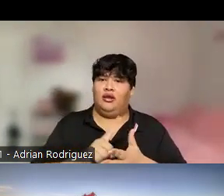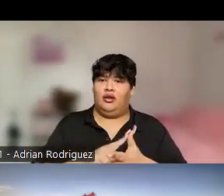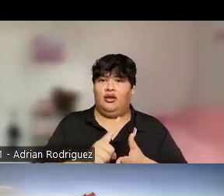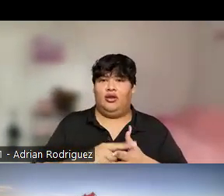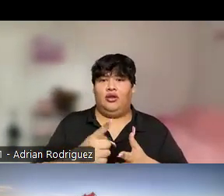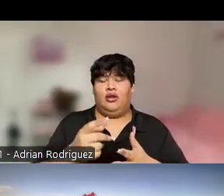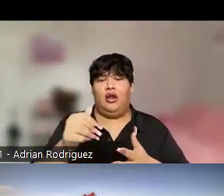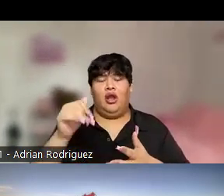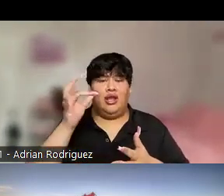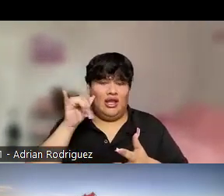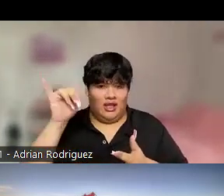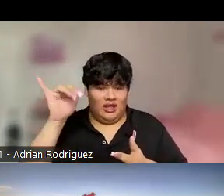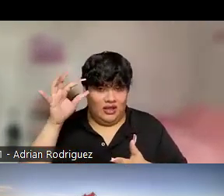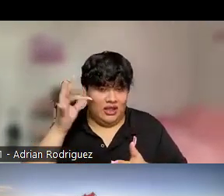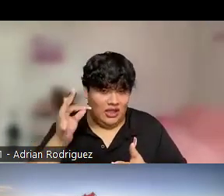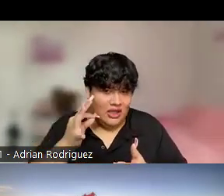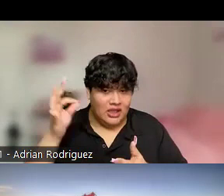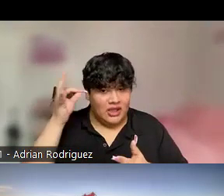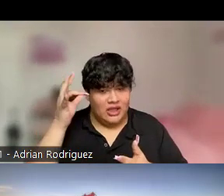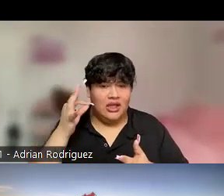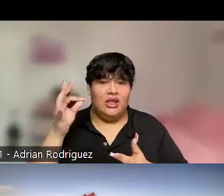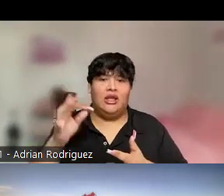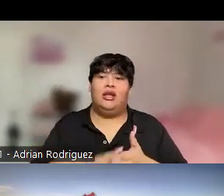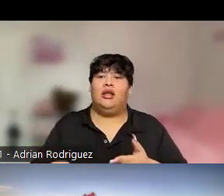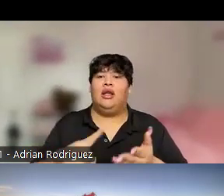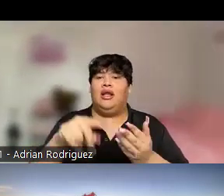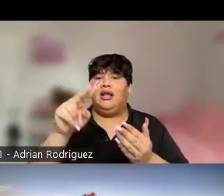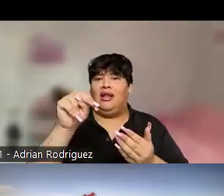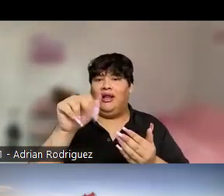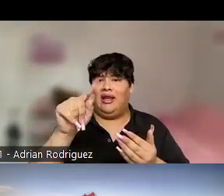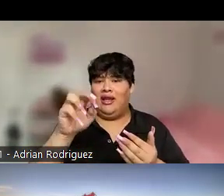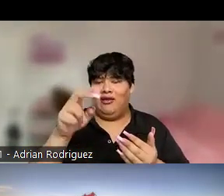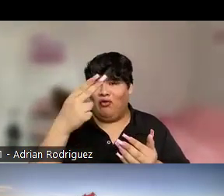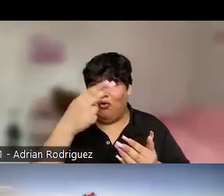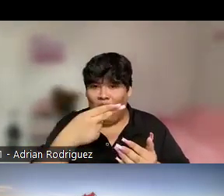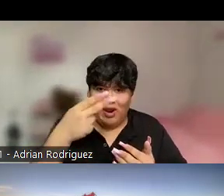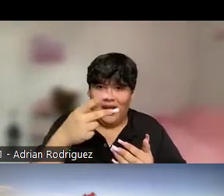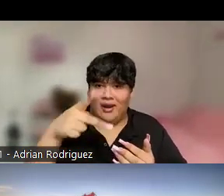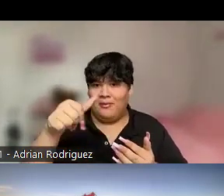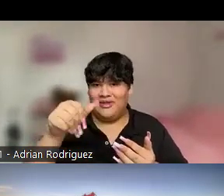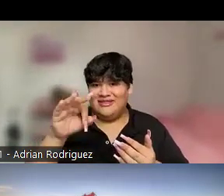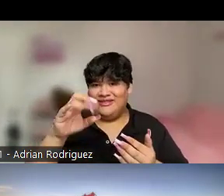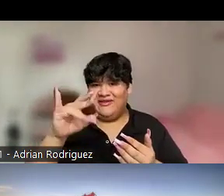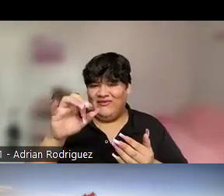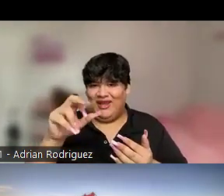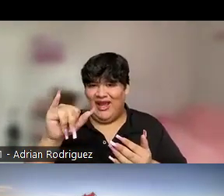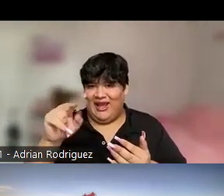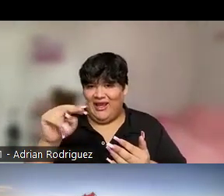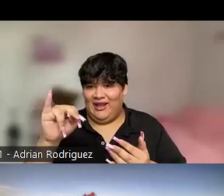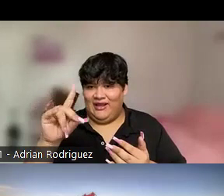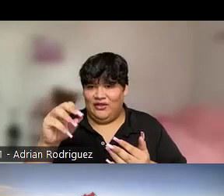American Indian, Alaska Native non-Hispanic, and Native Hawaiian Pacific Islander non-Hispanic across the